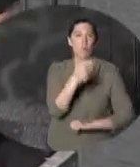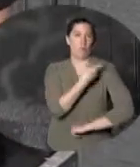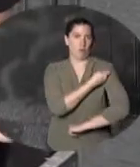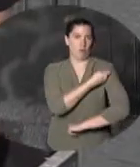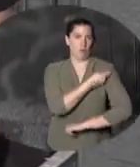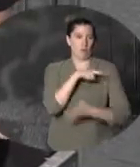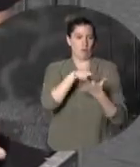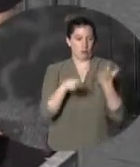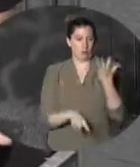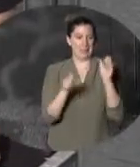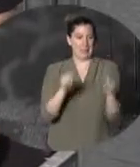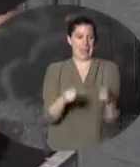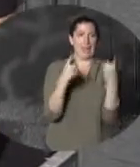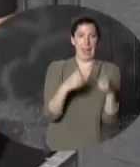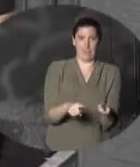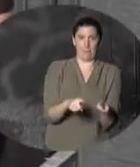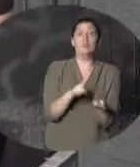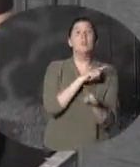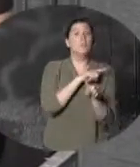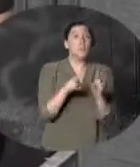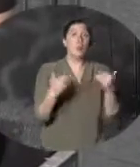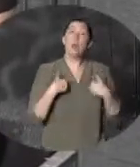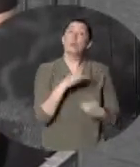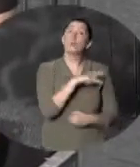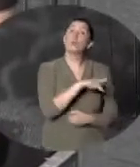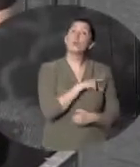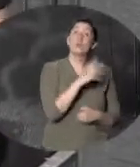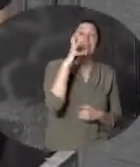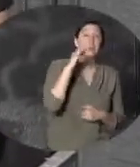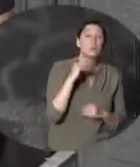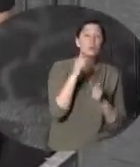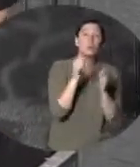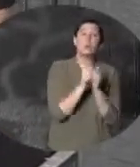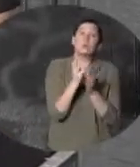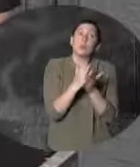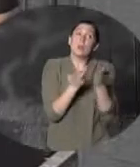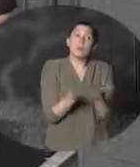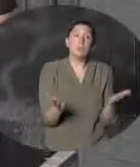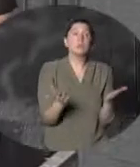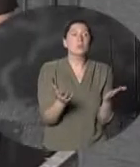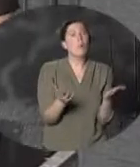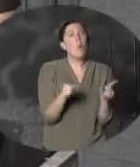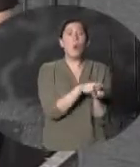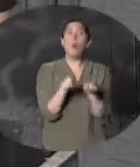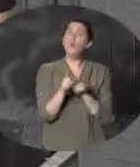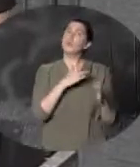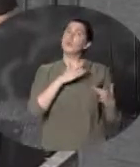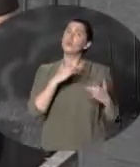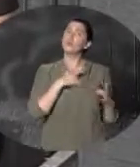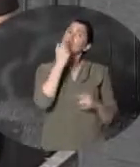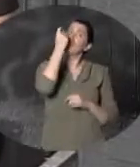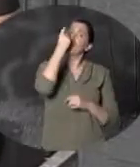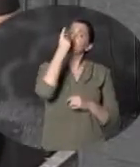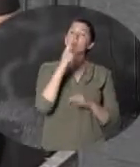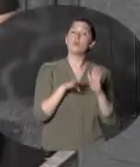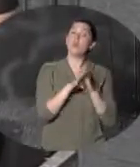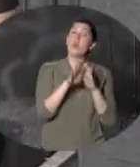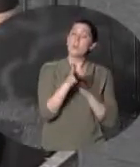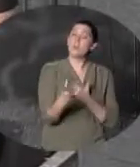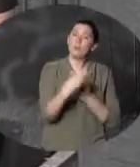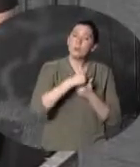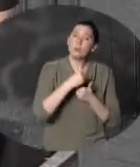These are the outcomes. But they do have personal experience with some things that are also concerning, like the potential development of